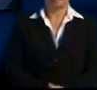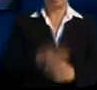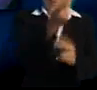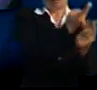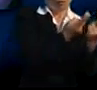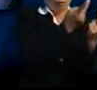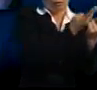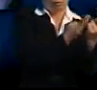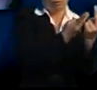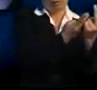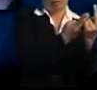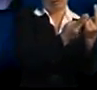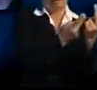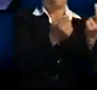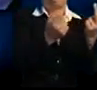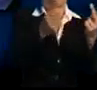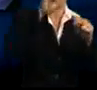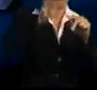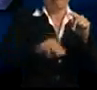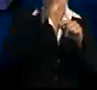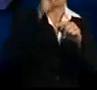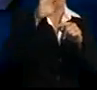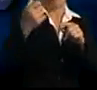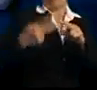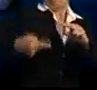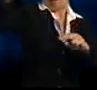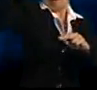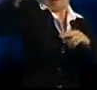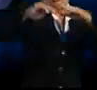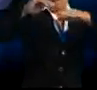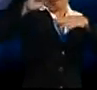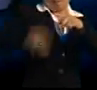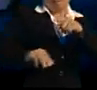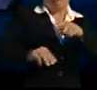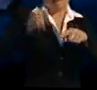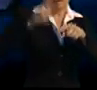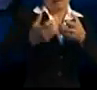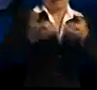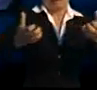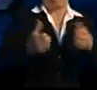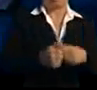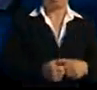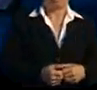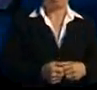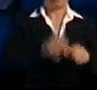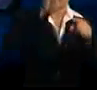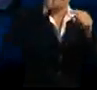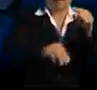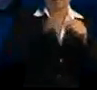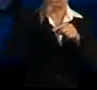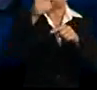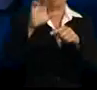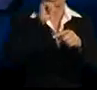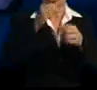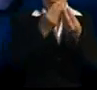Most metal carbonates are very hard minerals. They cannot be scratched even with a steel knife. Metal carbonates are